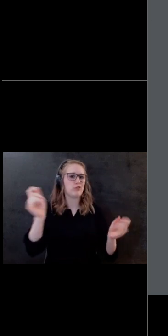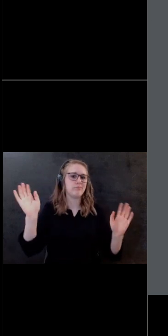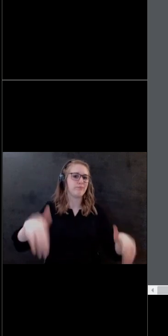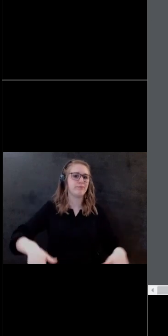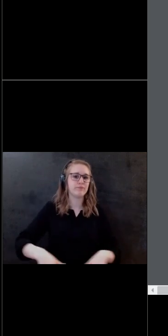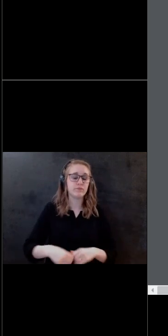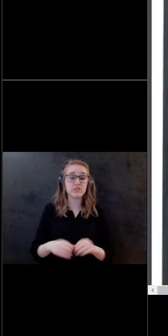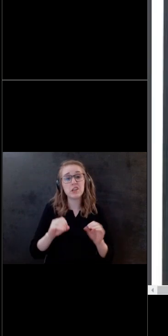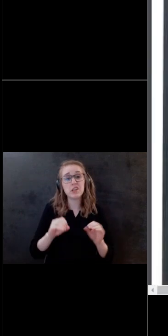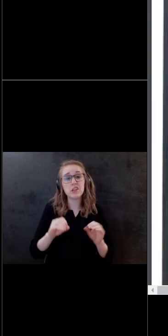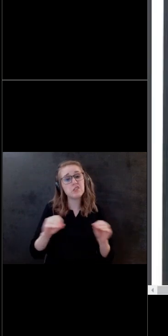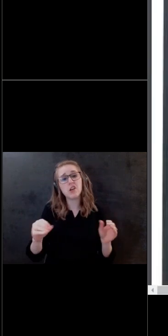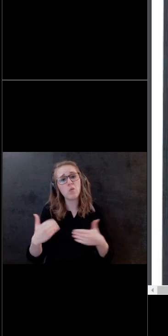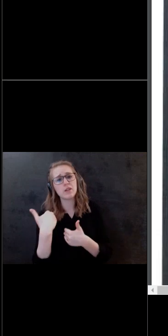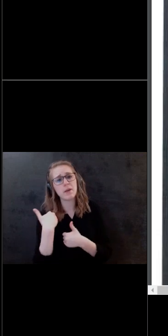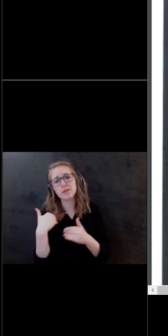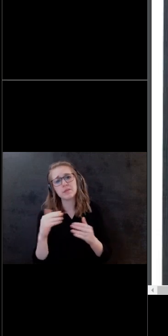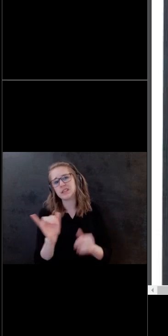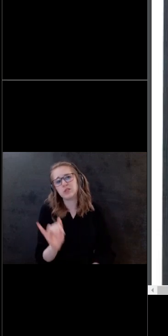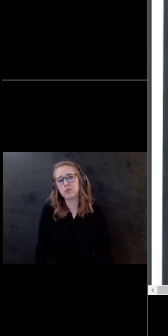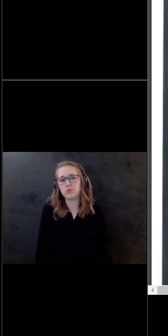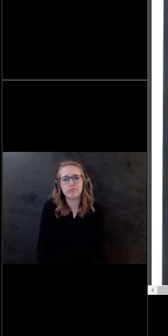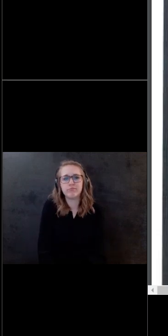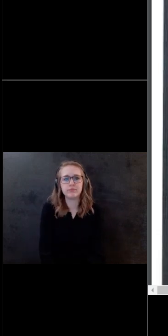had no obligation to do it.